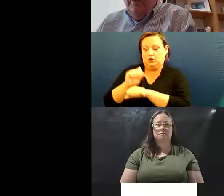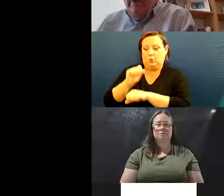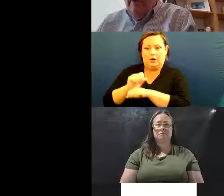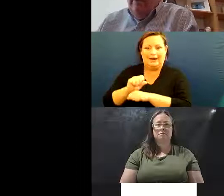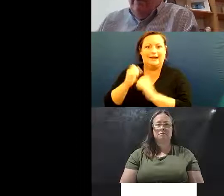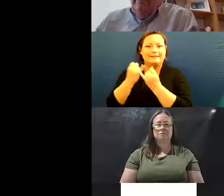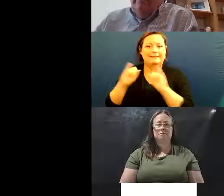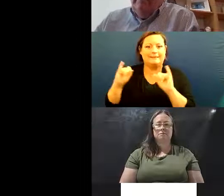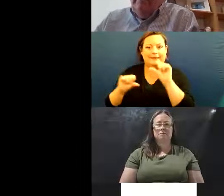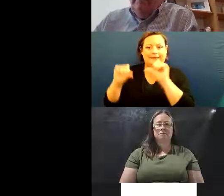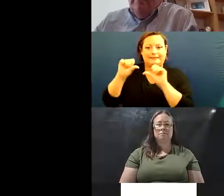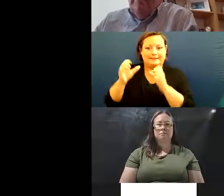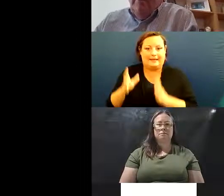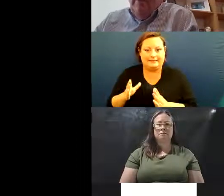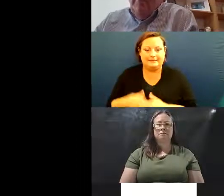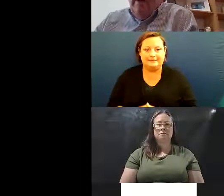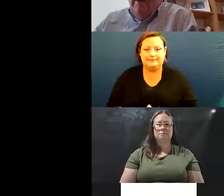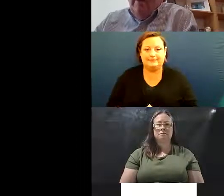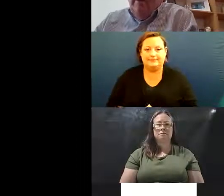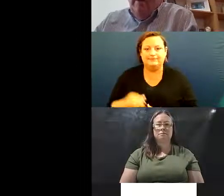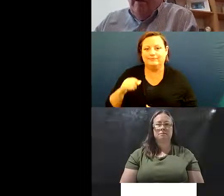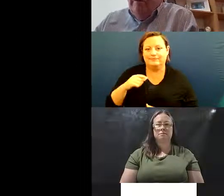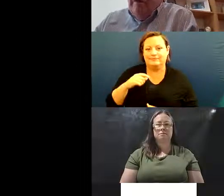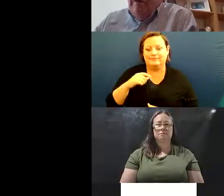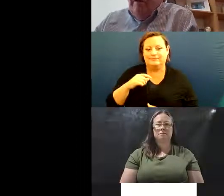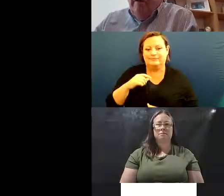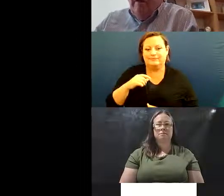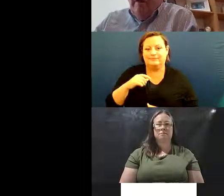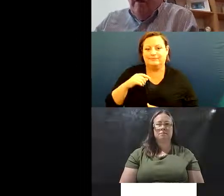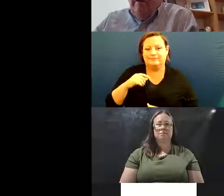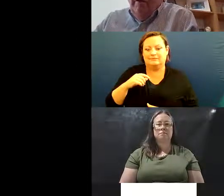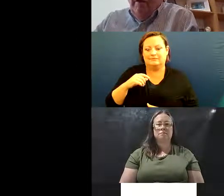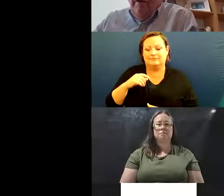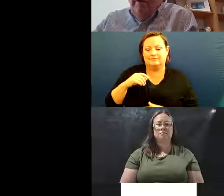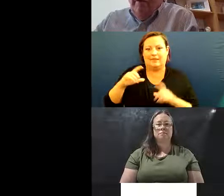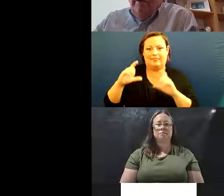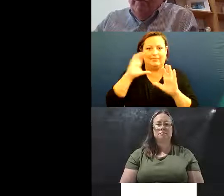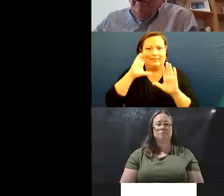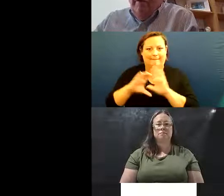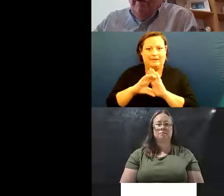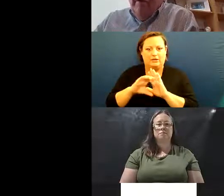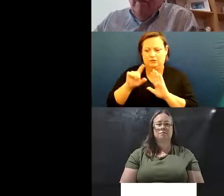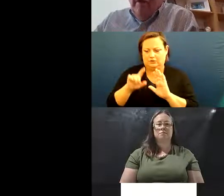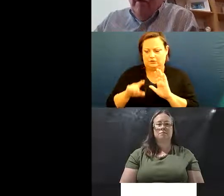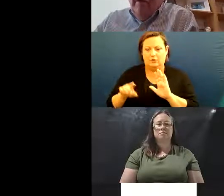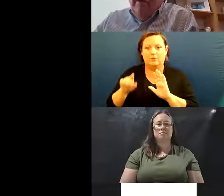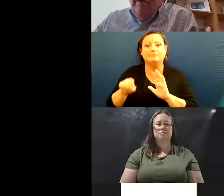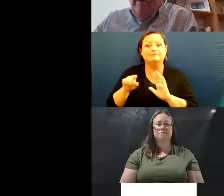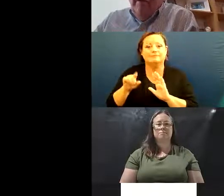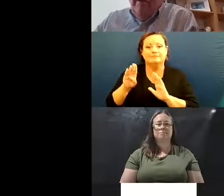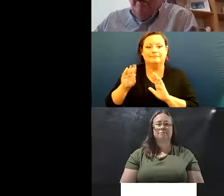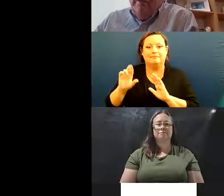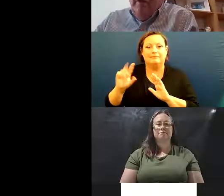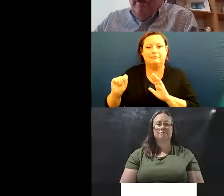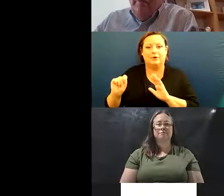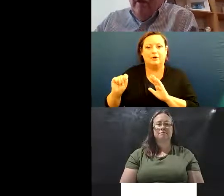there. This is Bert O'Malley down on the, there's Bert O'Malley right there.